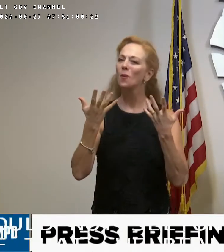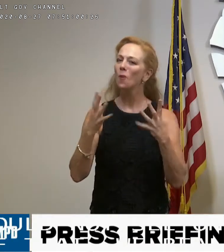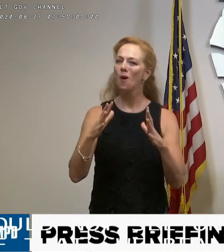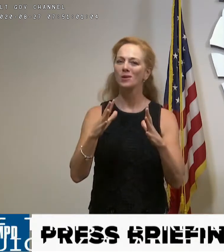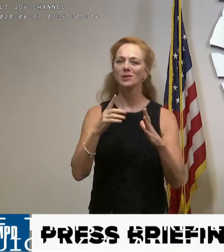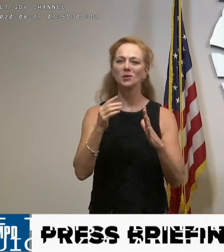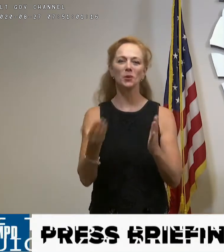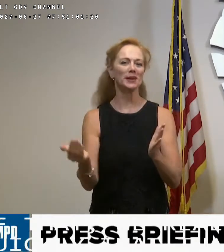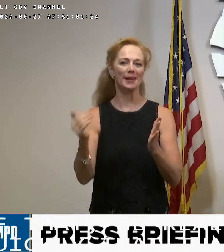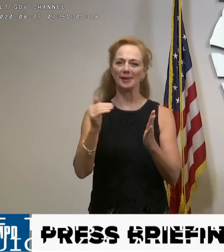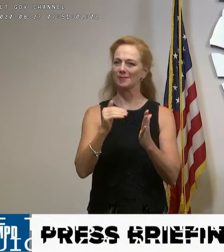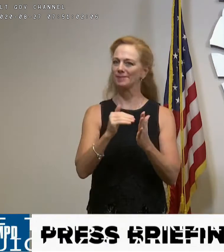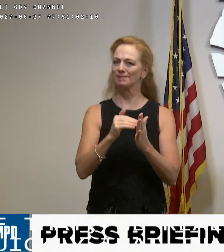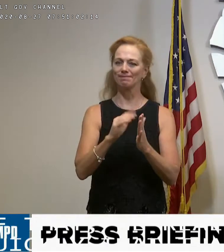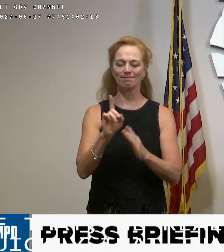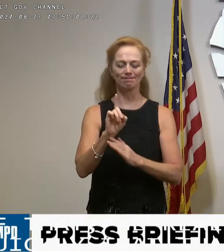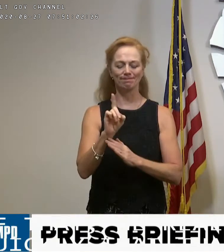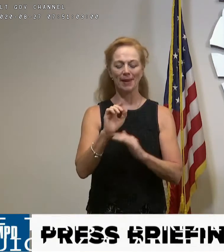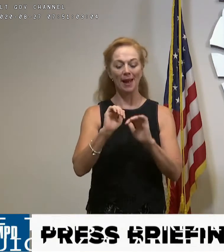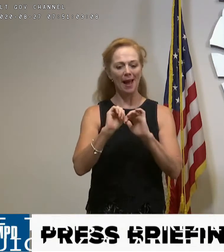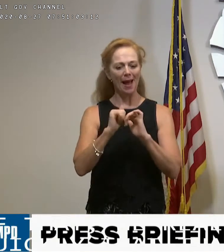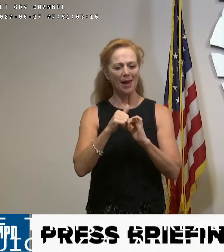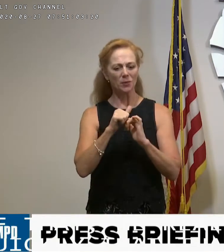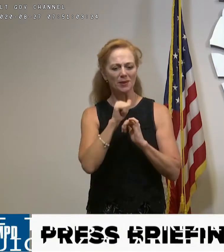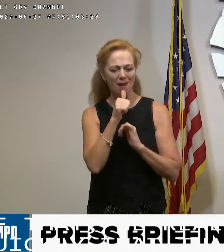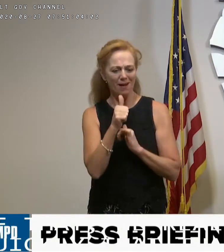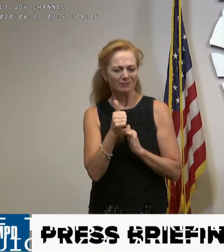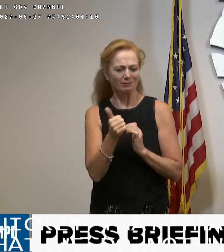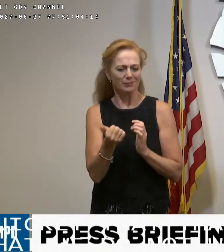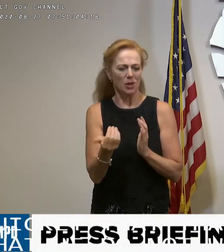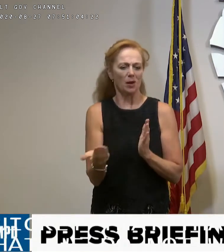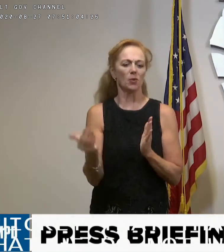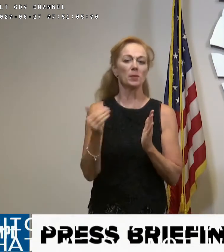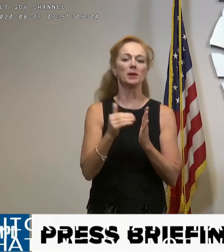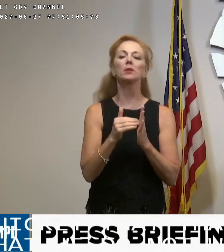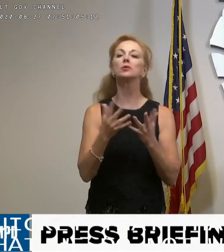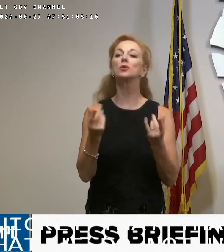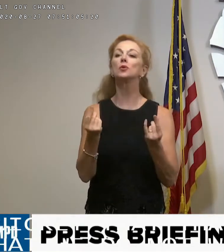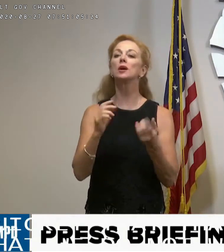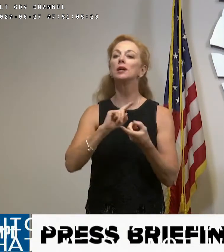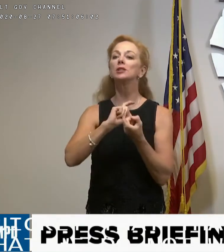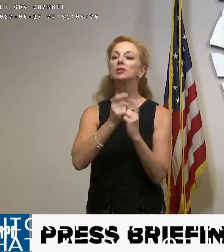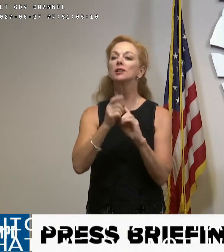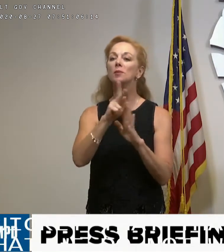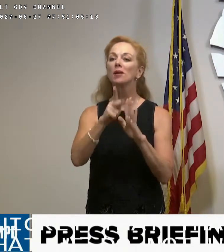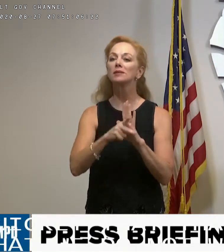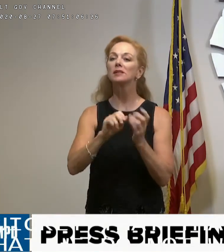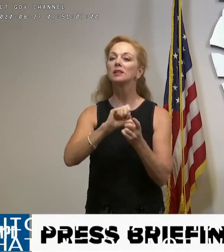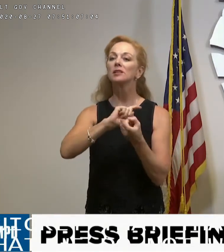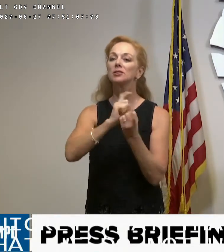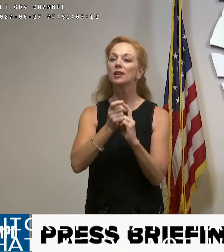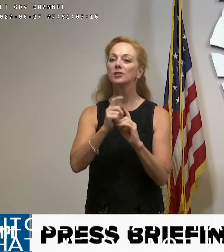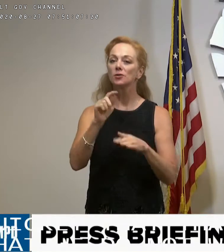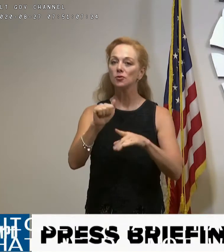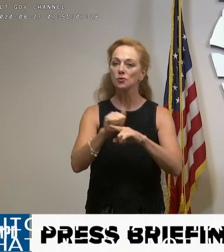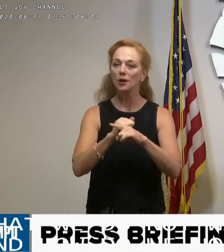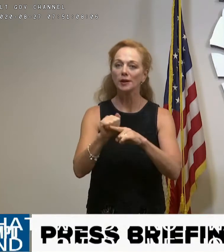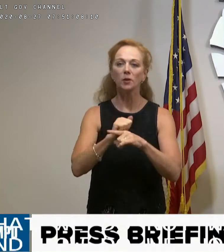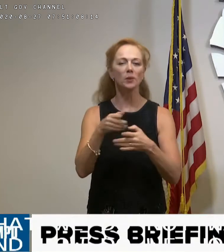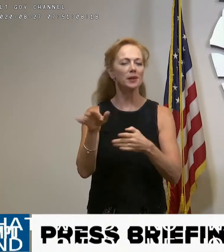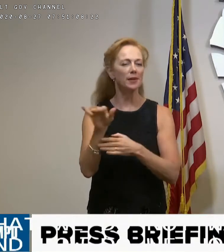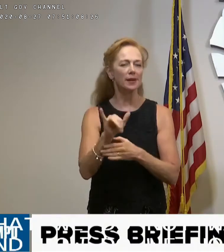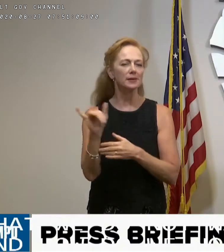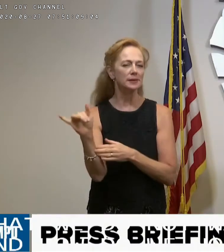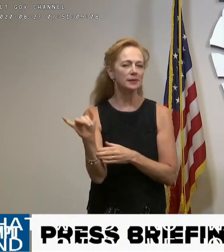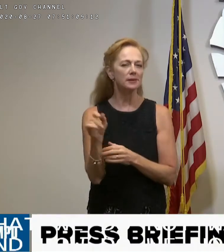want to repeat. And how do we not repeat that is that we change our policy, we change our training, and we did that